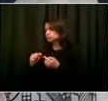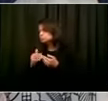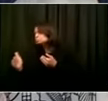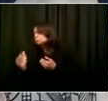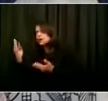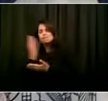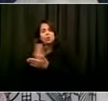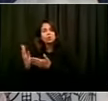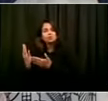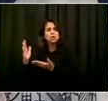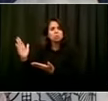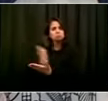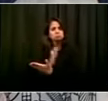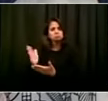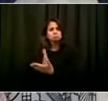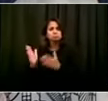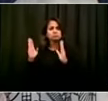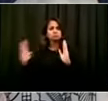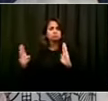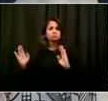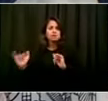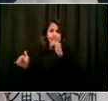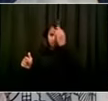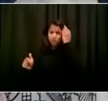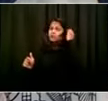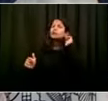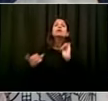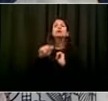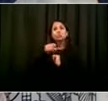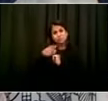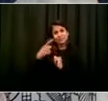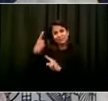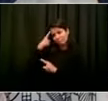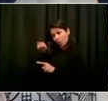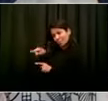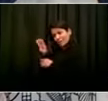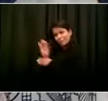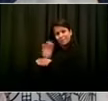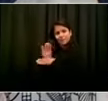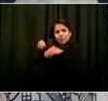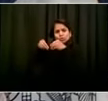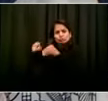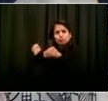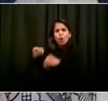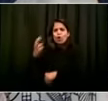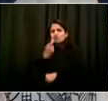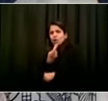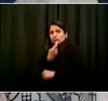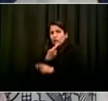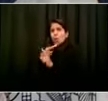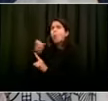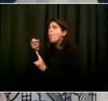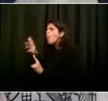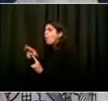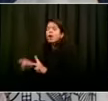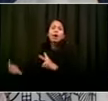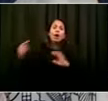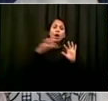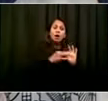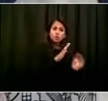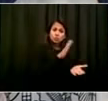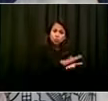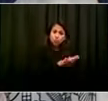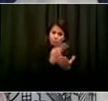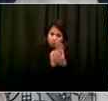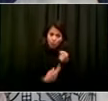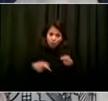as well? And if it ends up on the 4-week side of things, you're talking about possibly these kids not coming back into the classroom until right